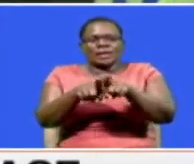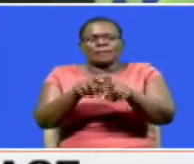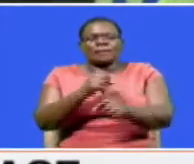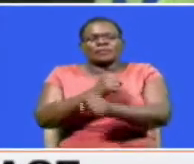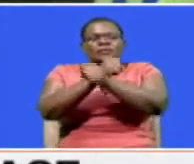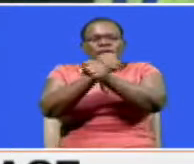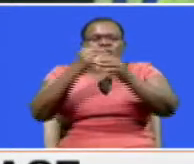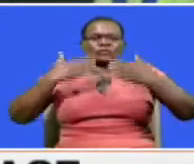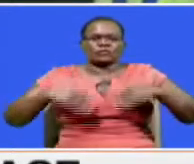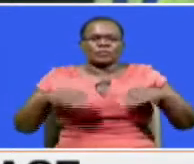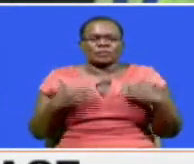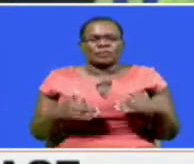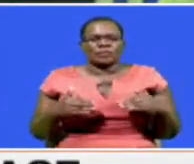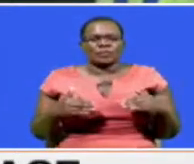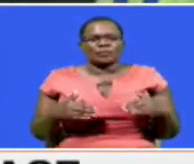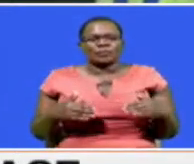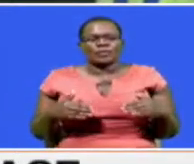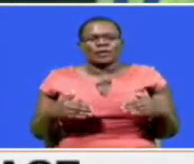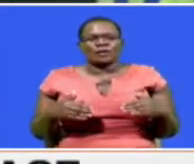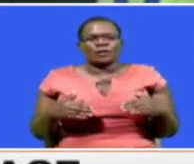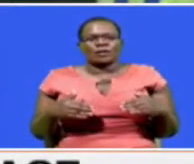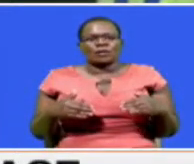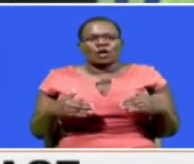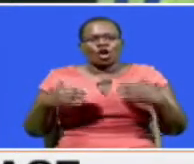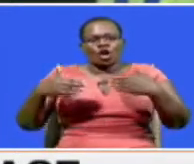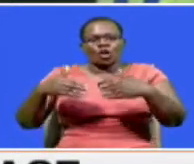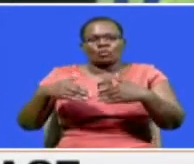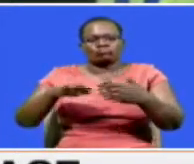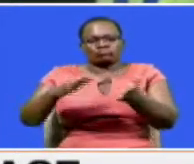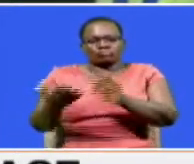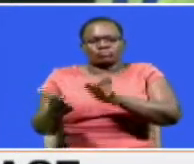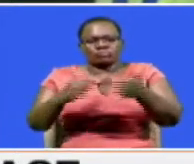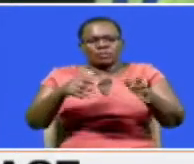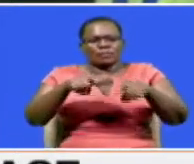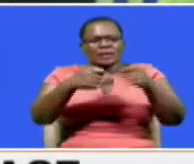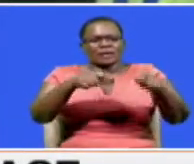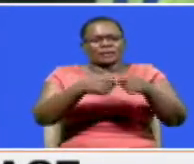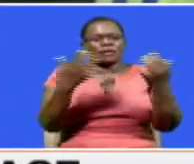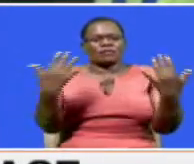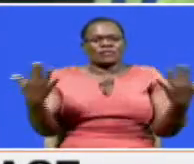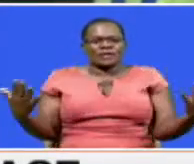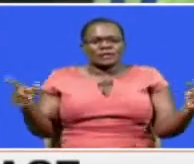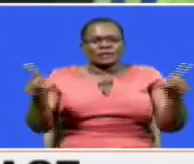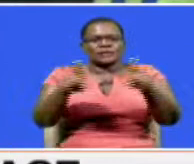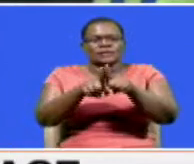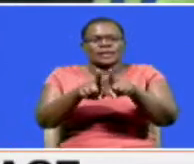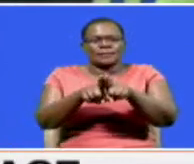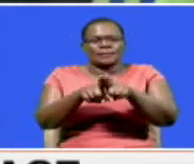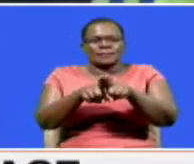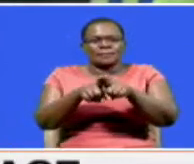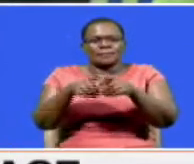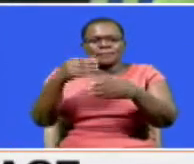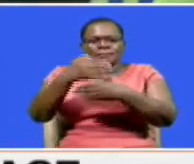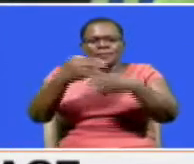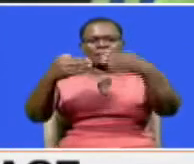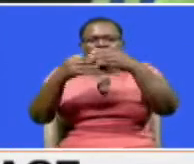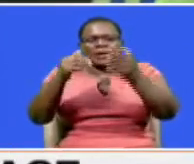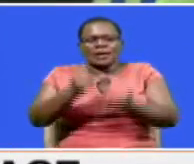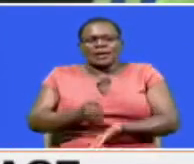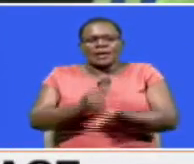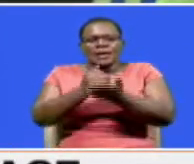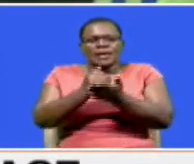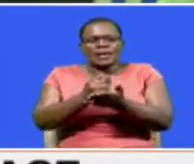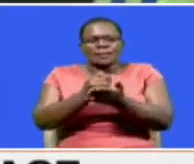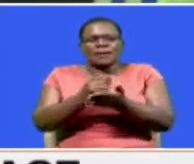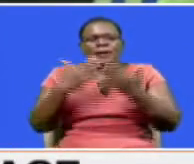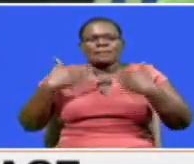of civilians, stops loss of life, destruction of property and critical infrastructure, and enables the